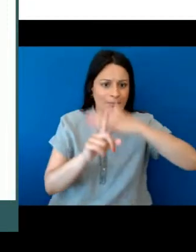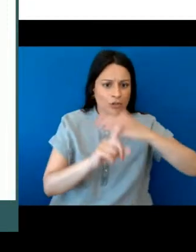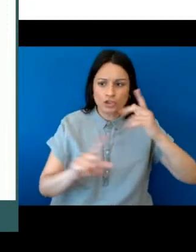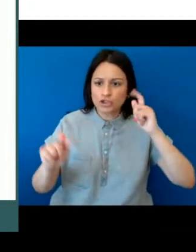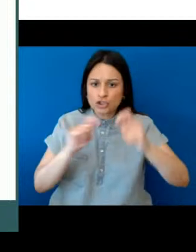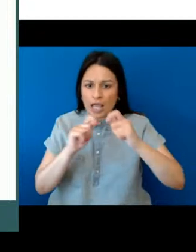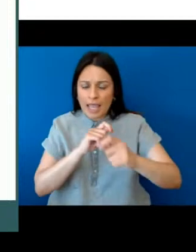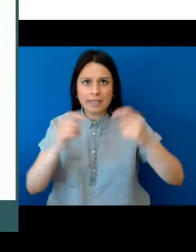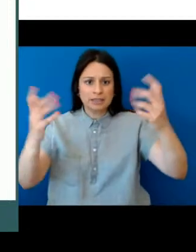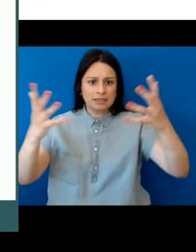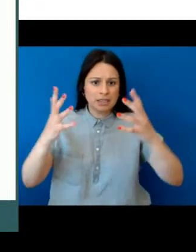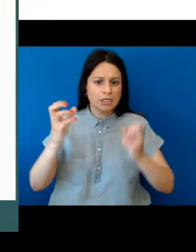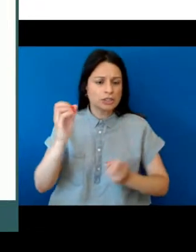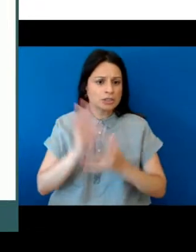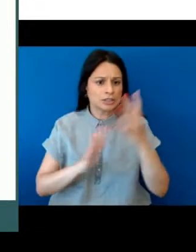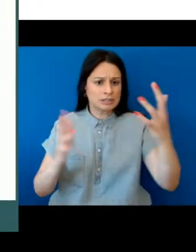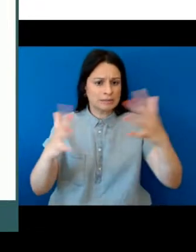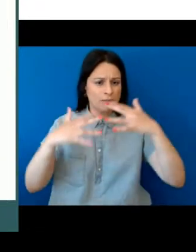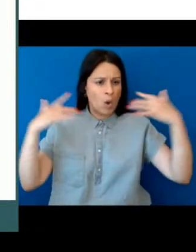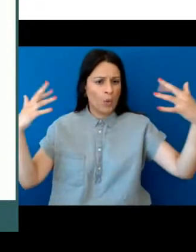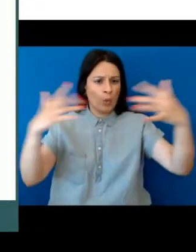are hyper-reactive.